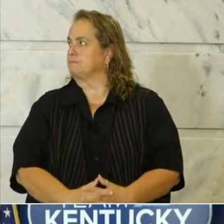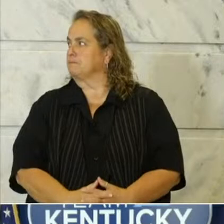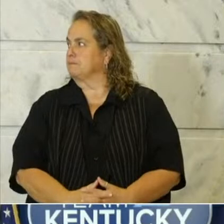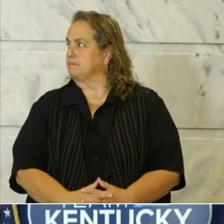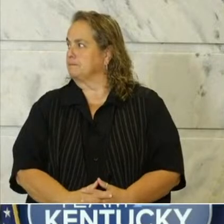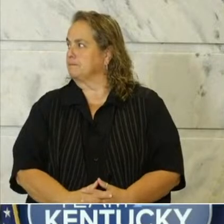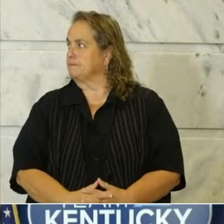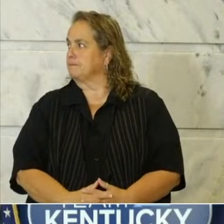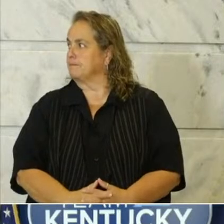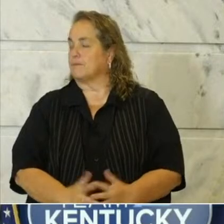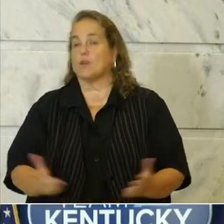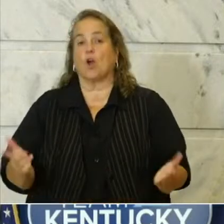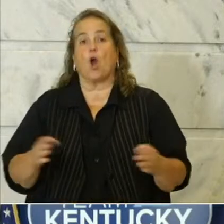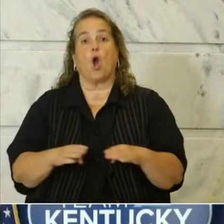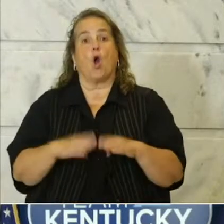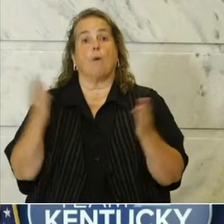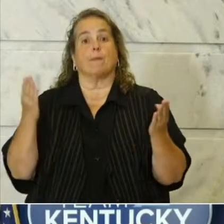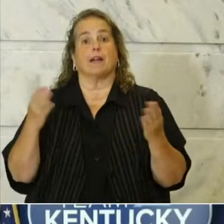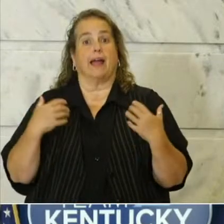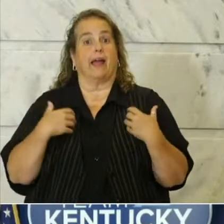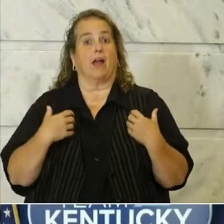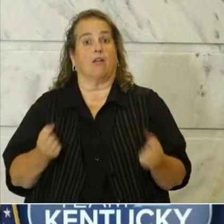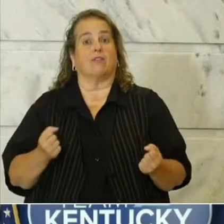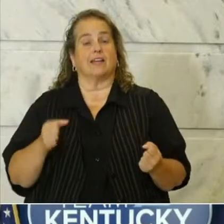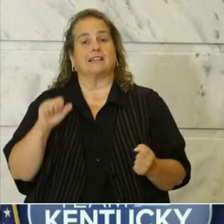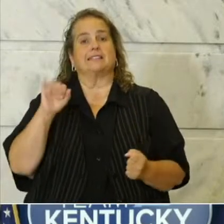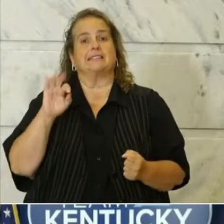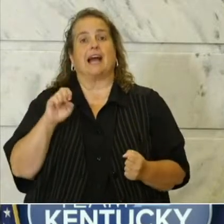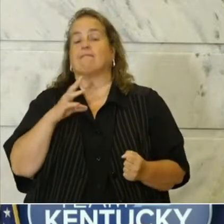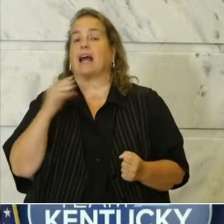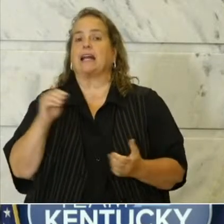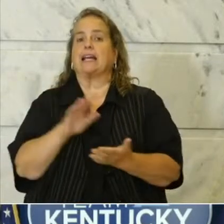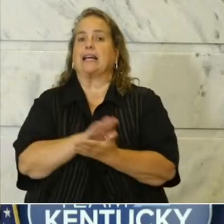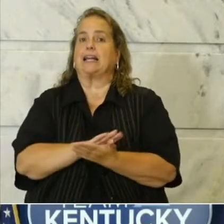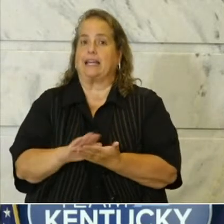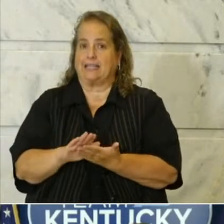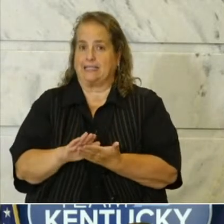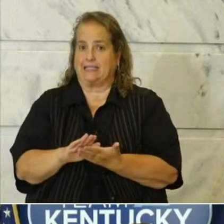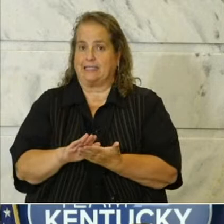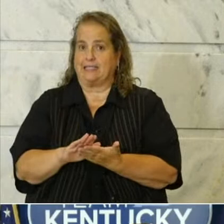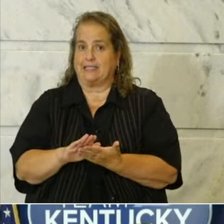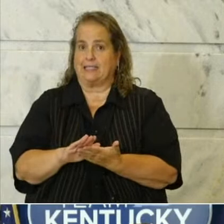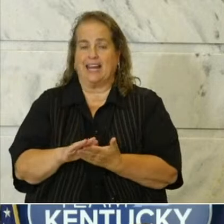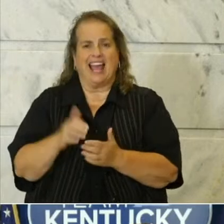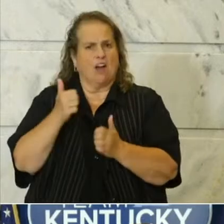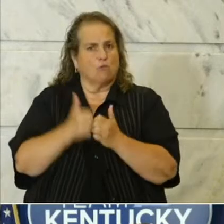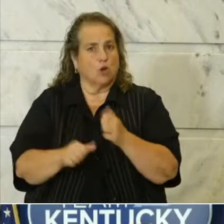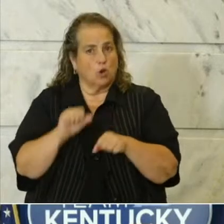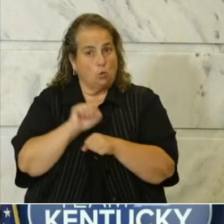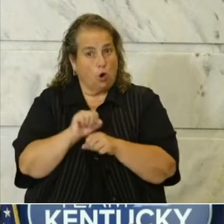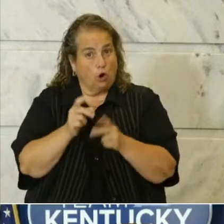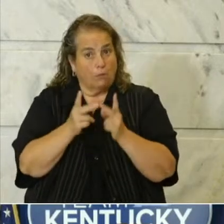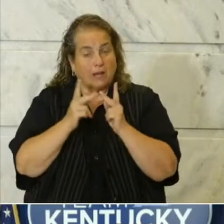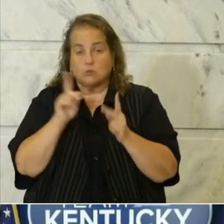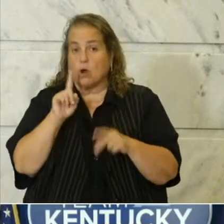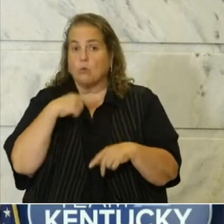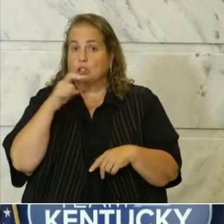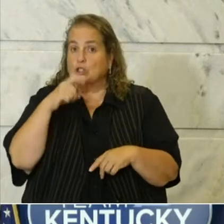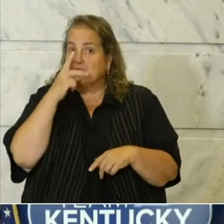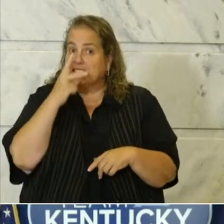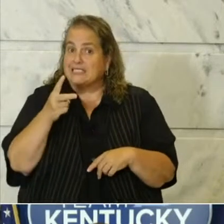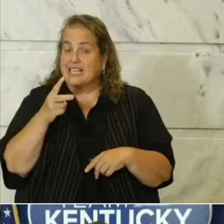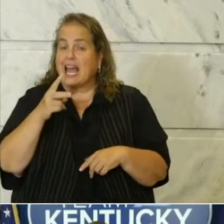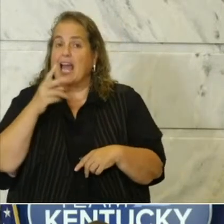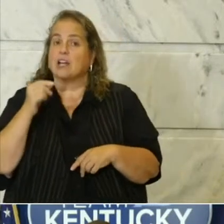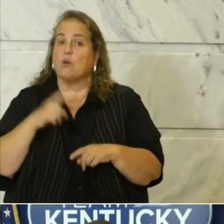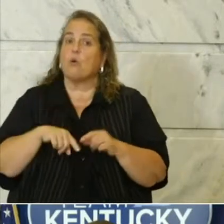All right, open, healthy, safe, and clean. This is every workplace, what we ought to see. It ought to be,